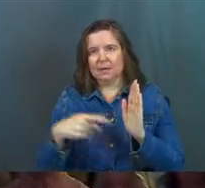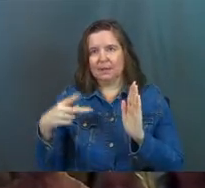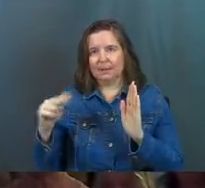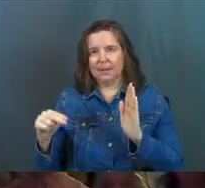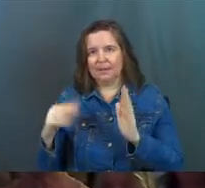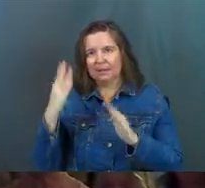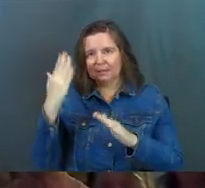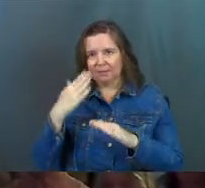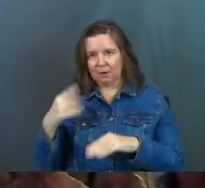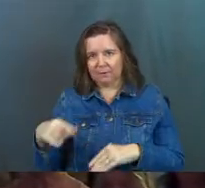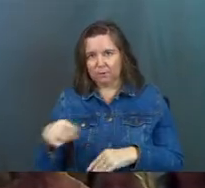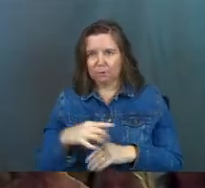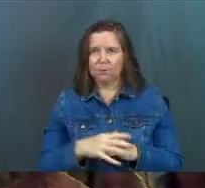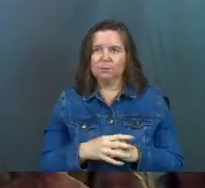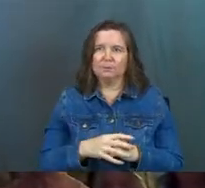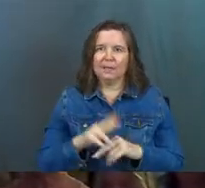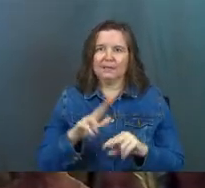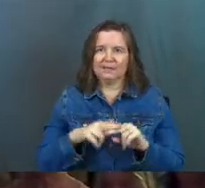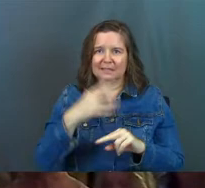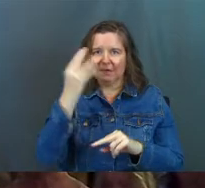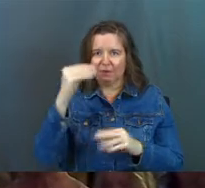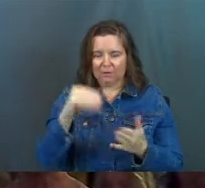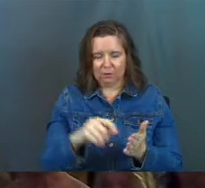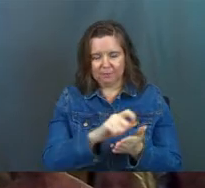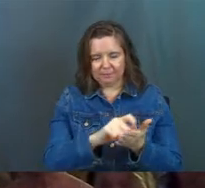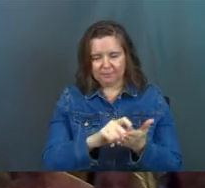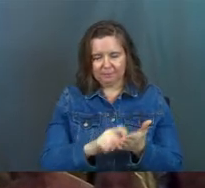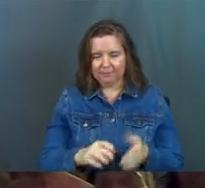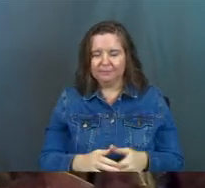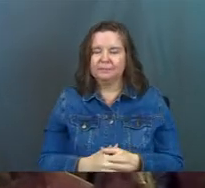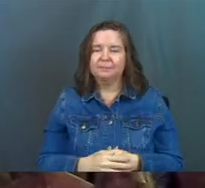pen that's in front of you, the seat back in front of you.